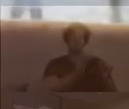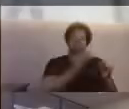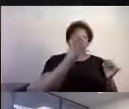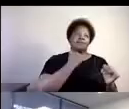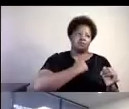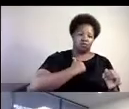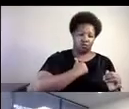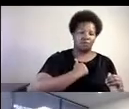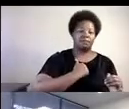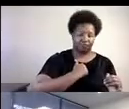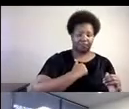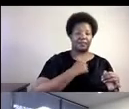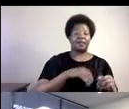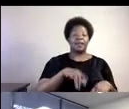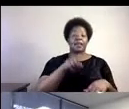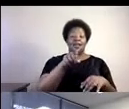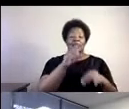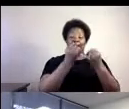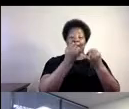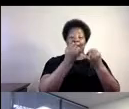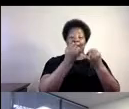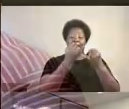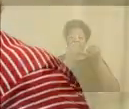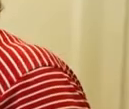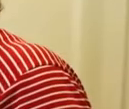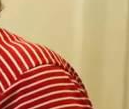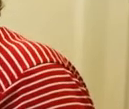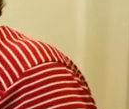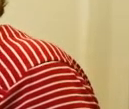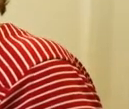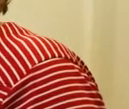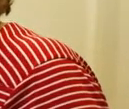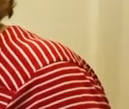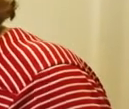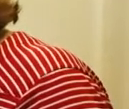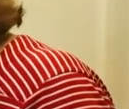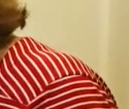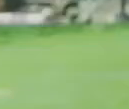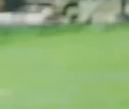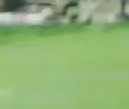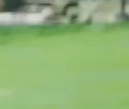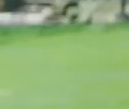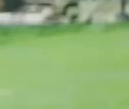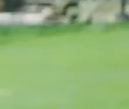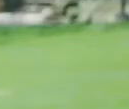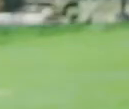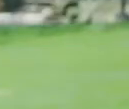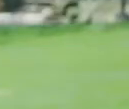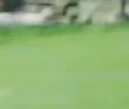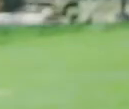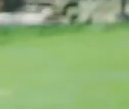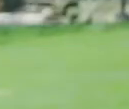The independent facilitator is managed by the individual and helps as much or as little as the individual wants them to. If the individual